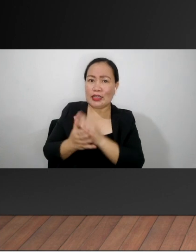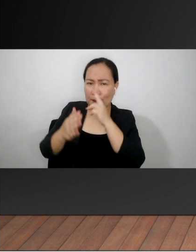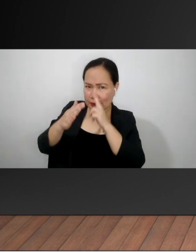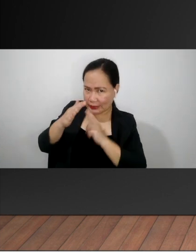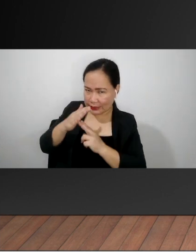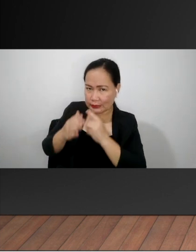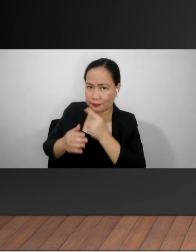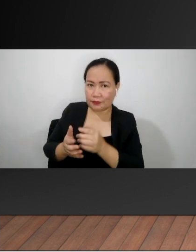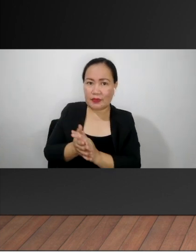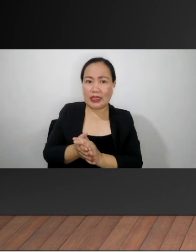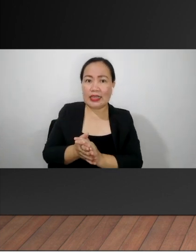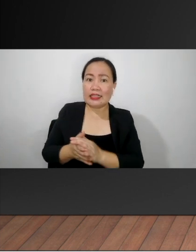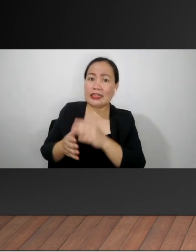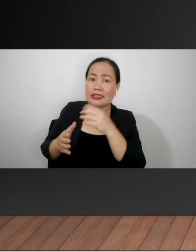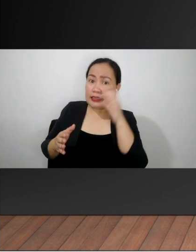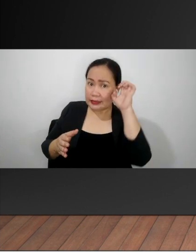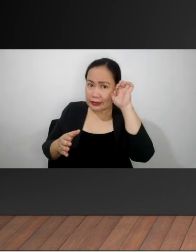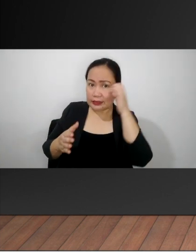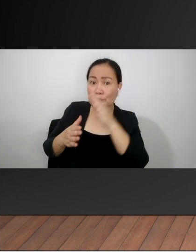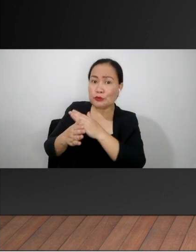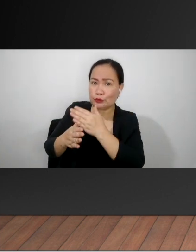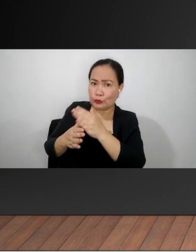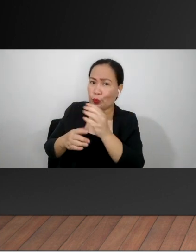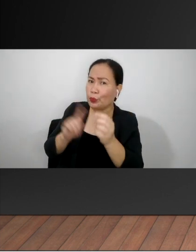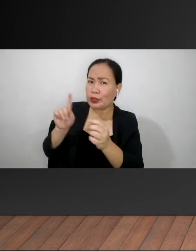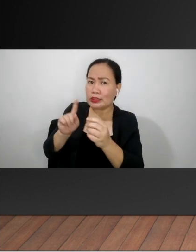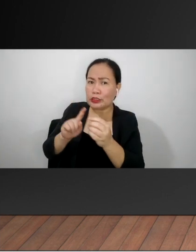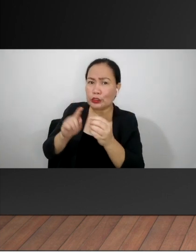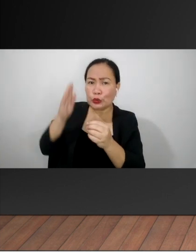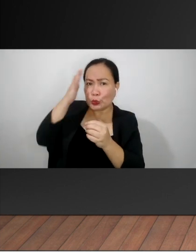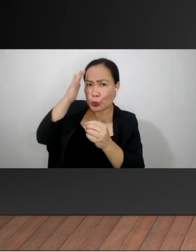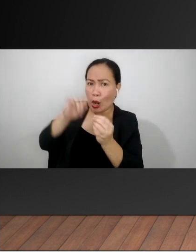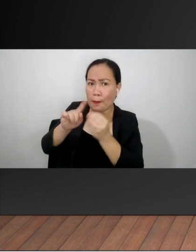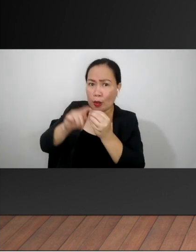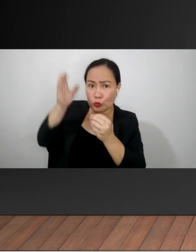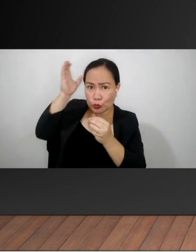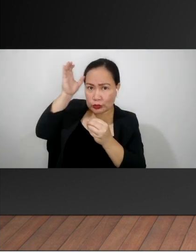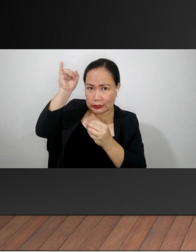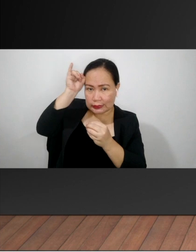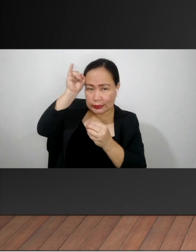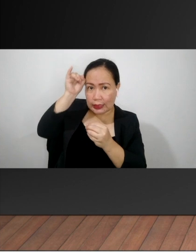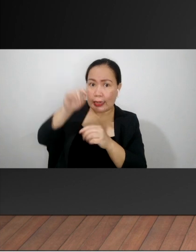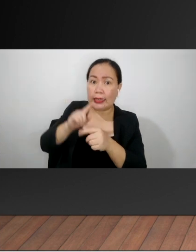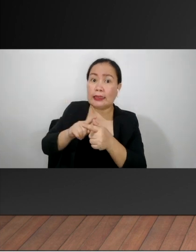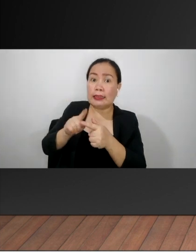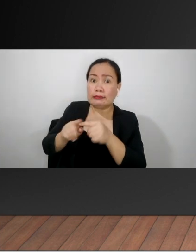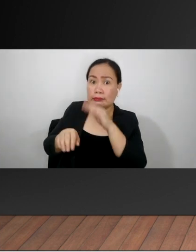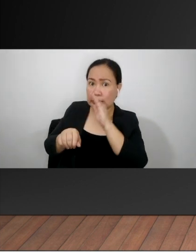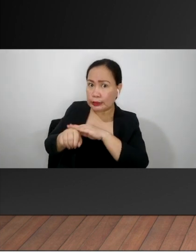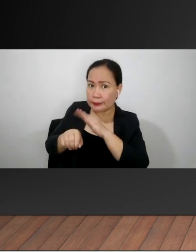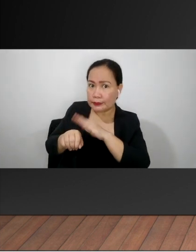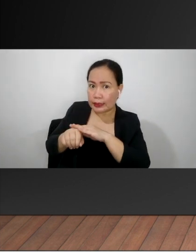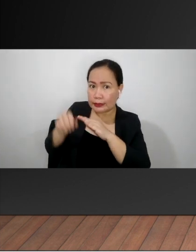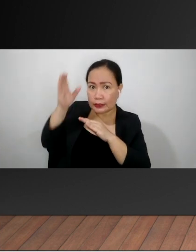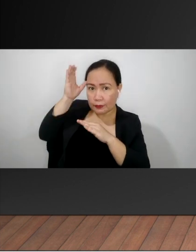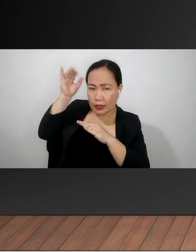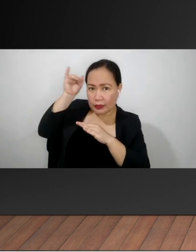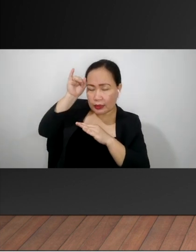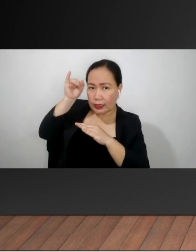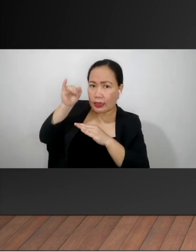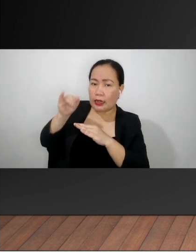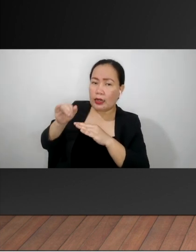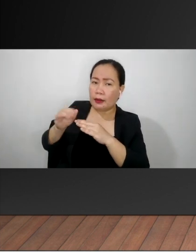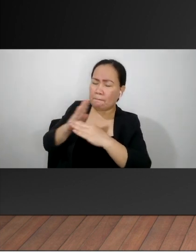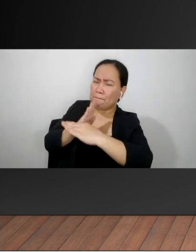He soon began to talk about what he knew about the young man. He reminds Ibarra to beware of the enemies